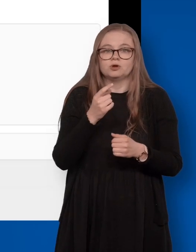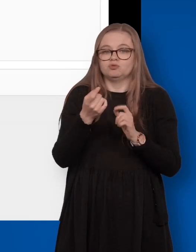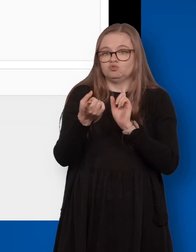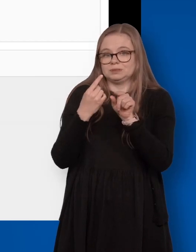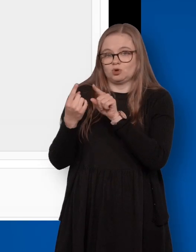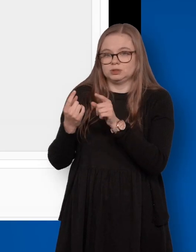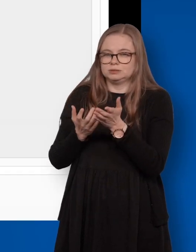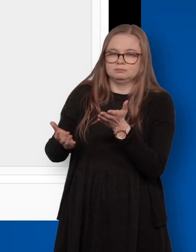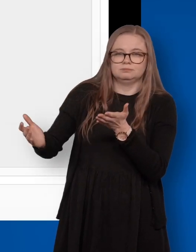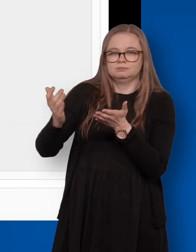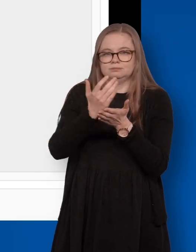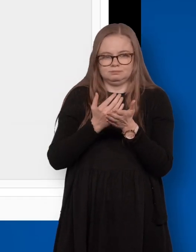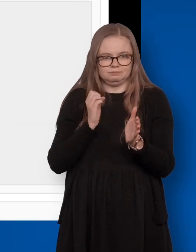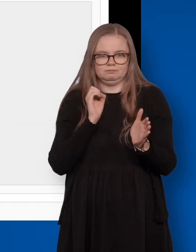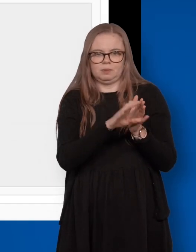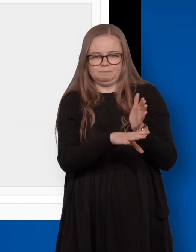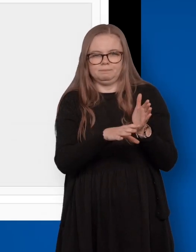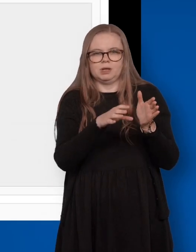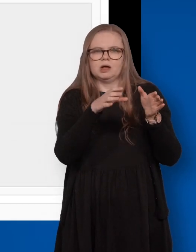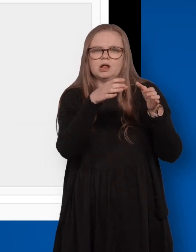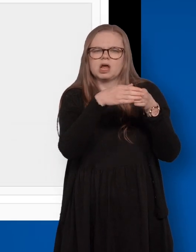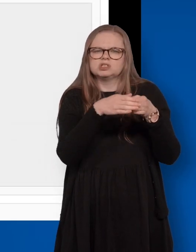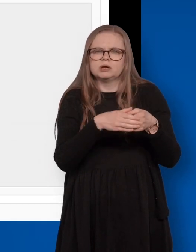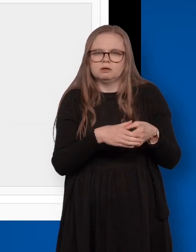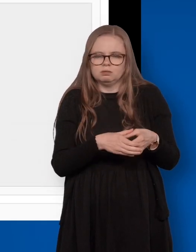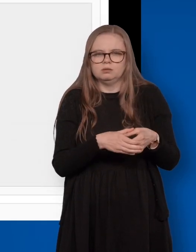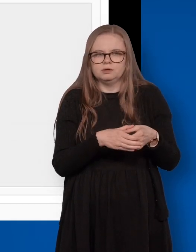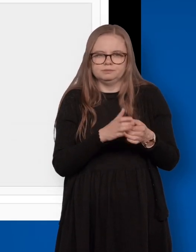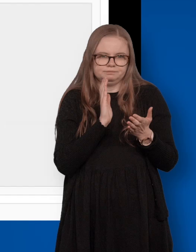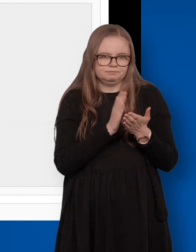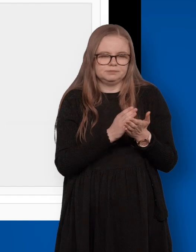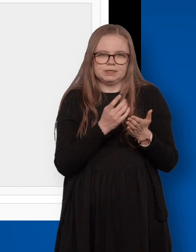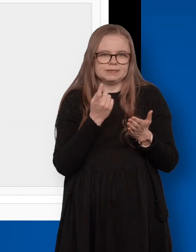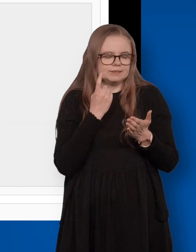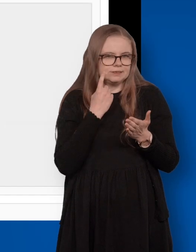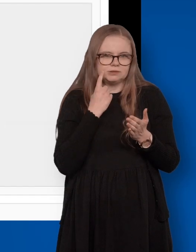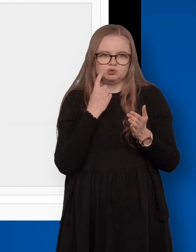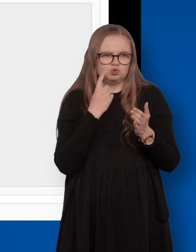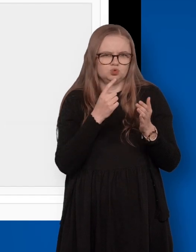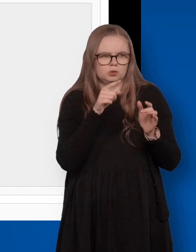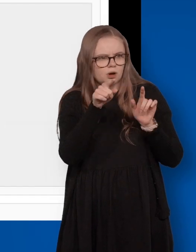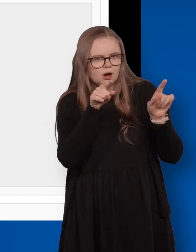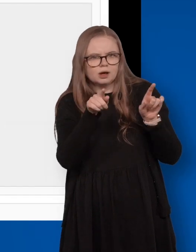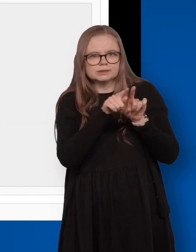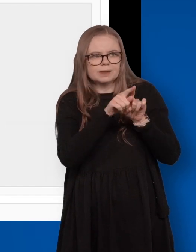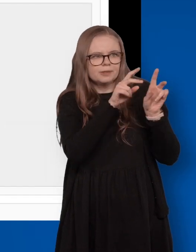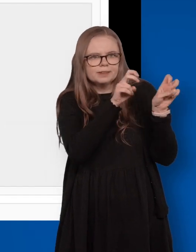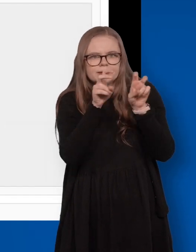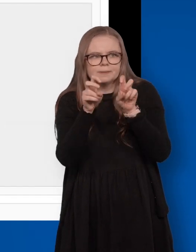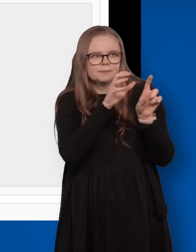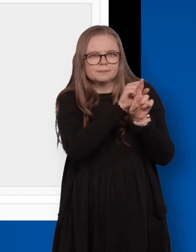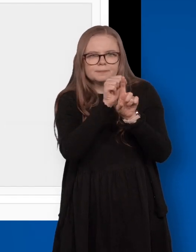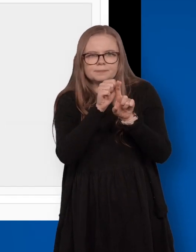we cluster them. So it makes it much more easy to find common themes, common points of